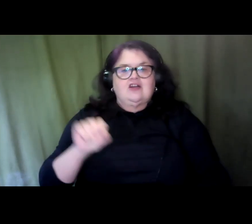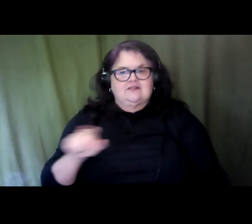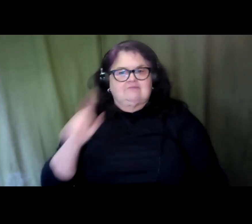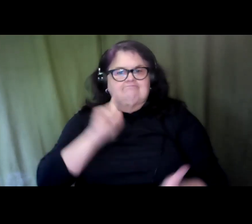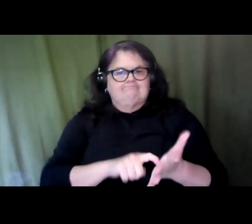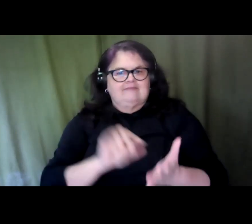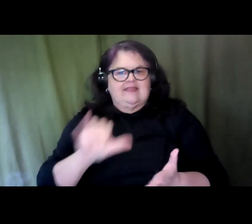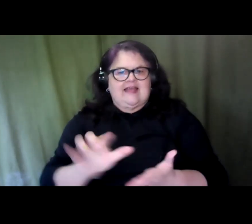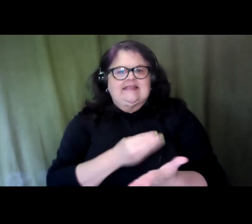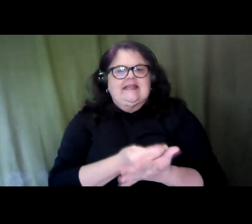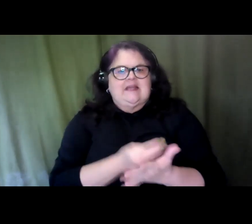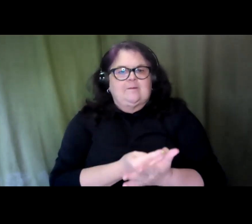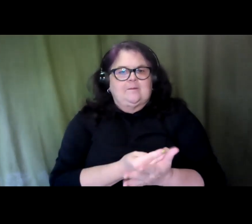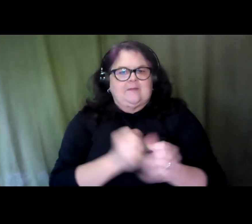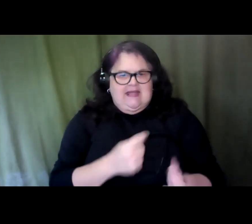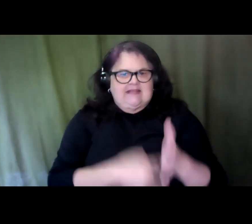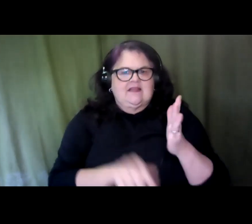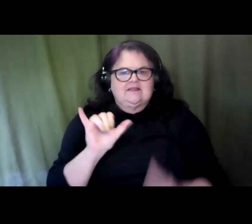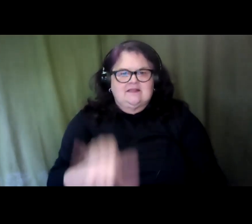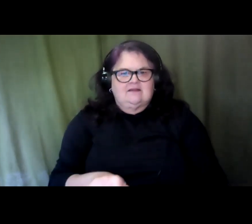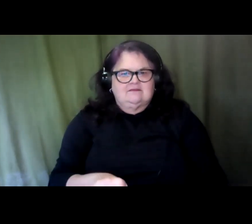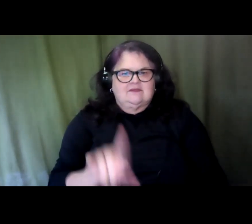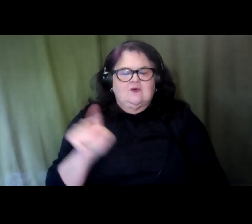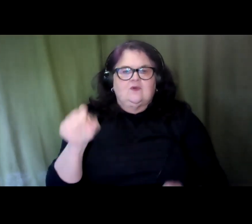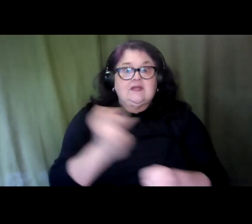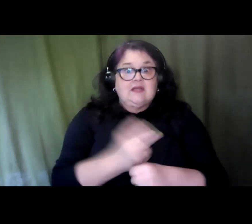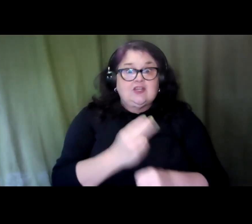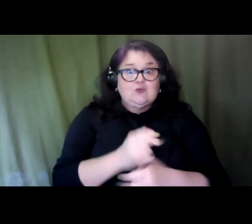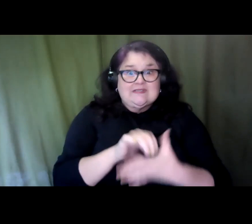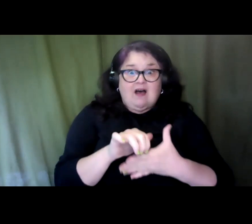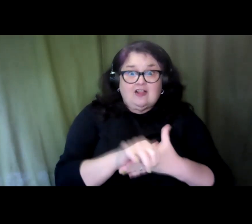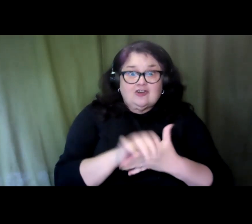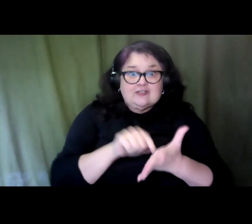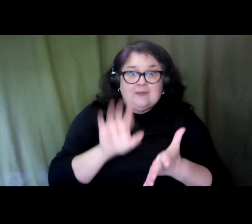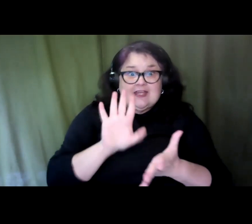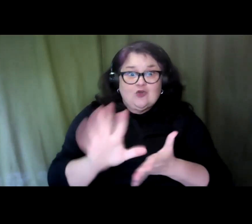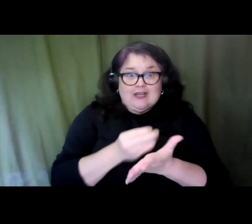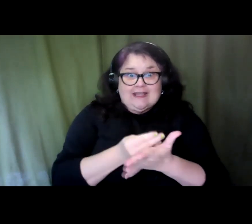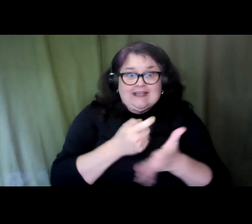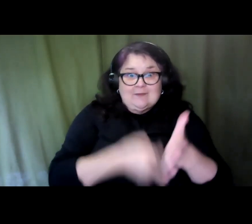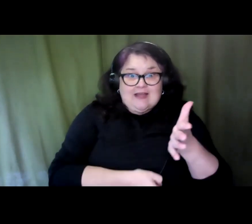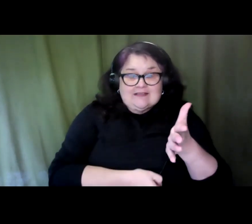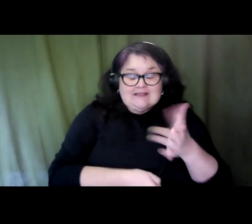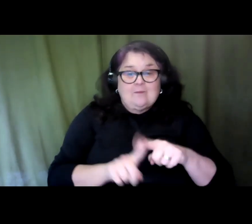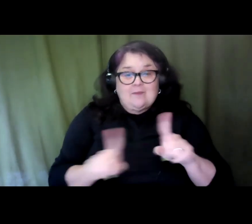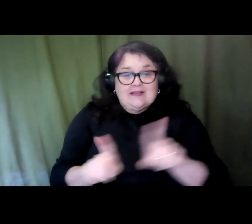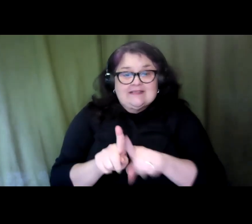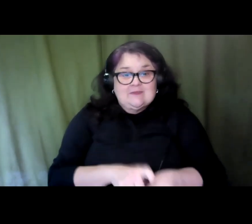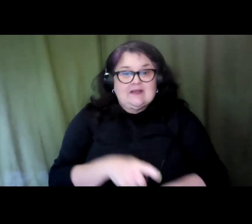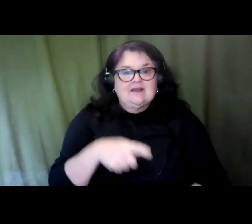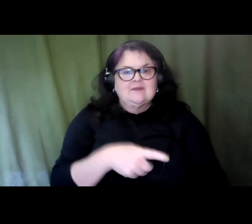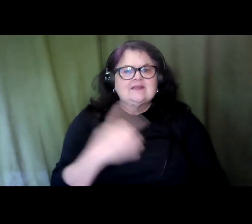income, that's taxable. And you can only use dollars to pay your income taxes. And so, but on the other hand, when something is